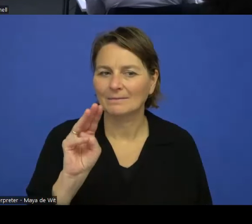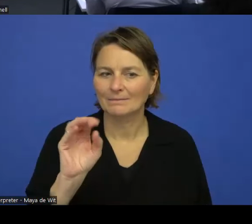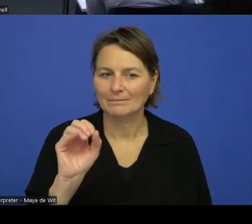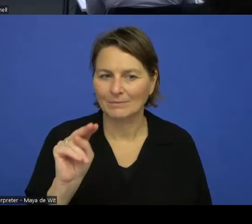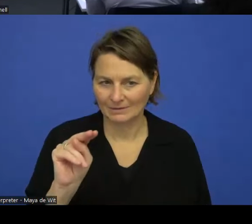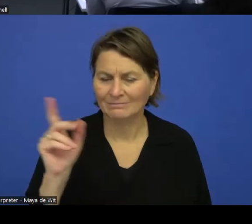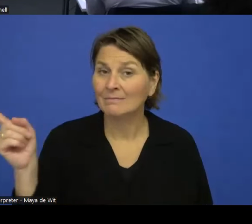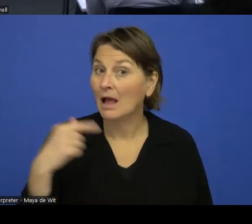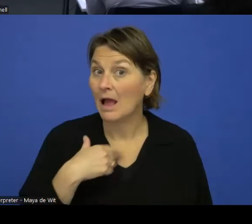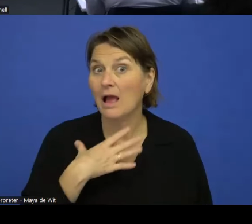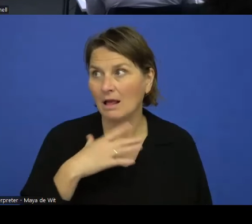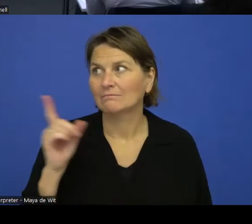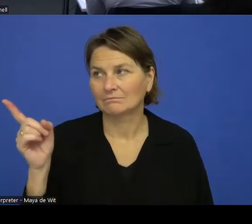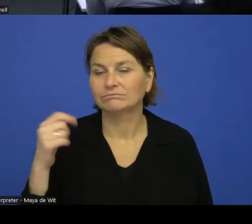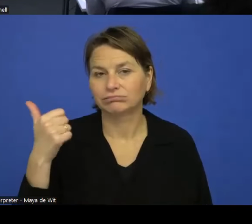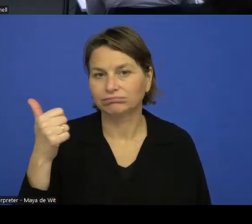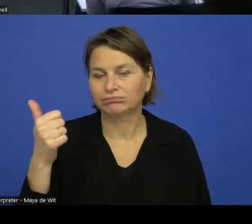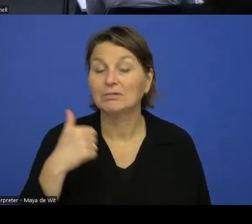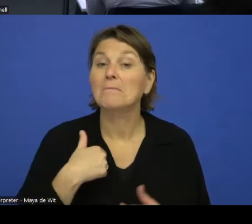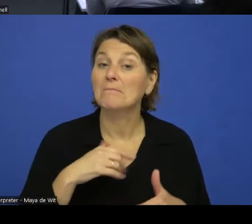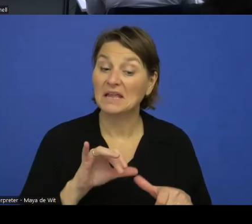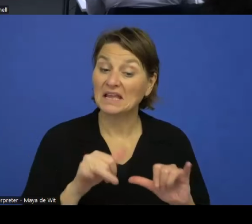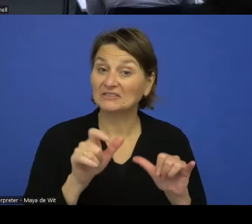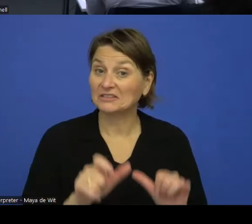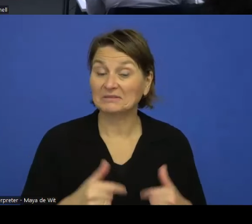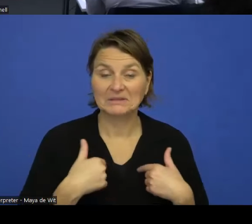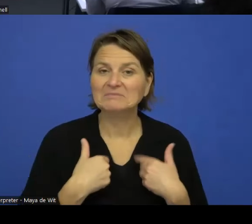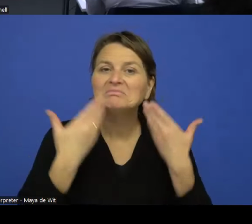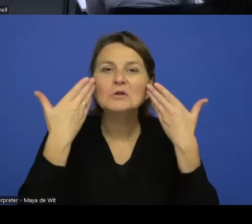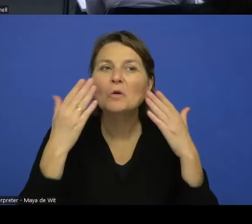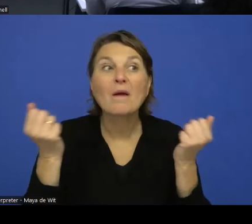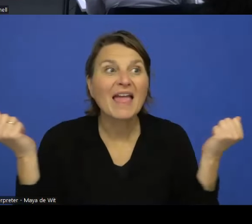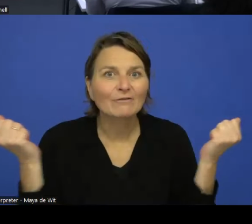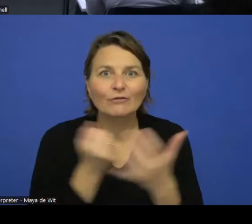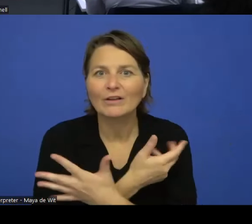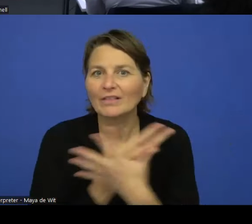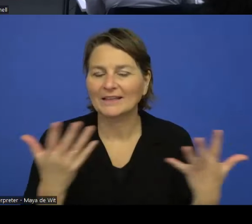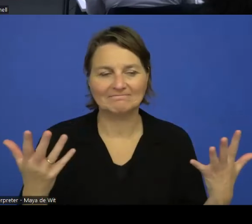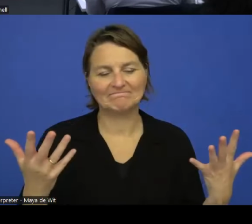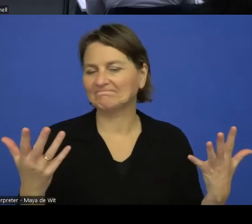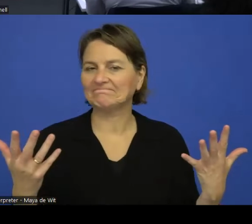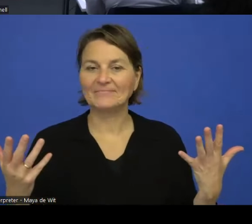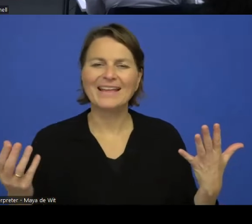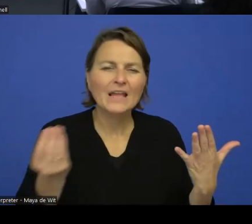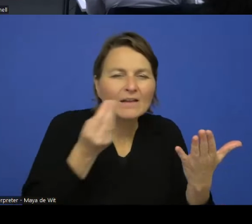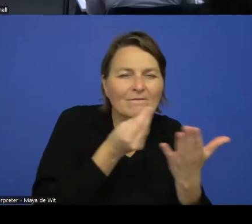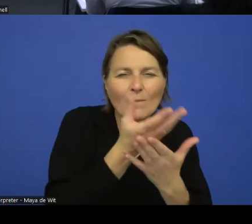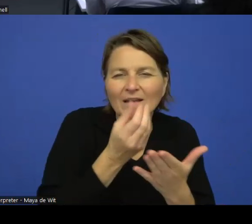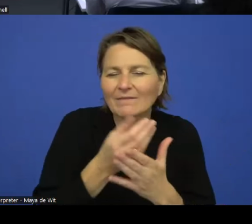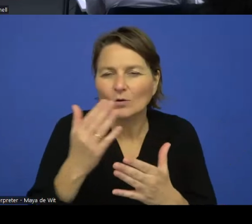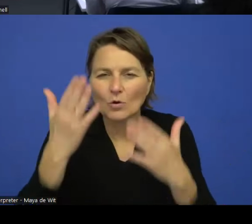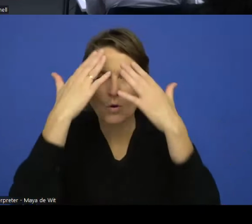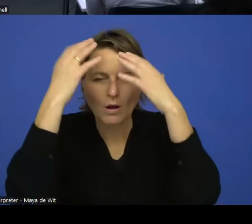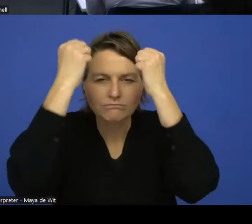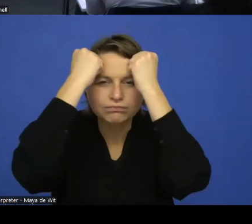that actually, even as an engineer, you can't know everything. You can't hold all of that information in your